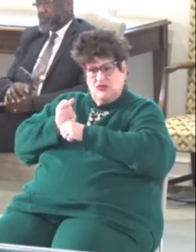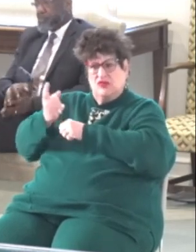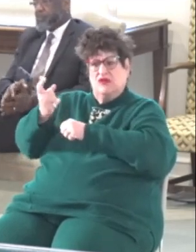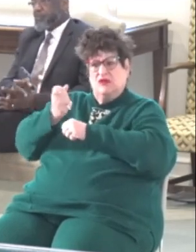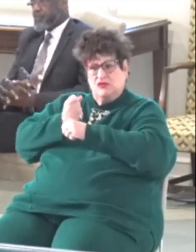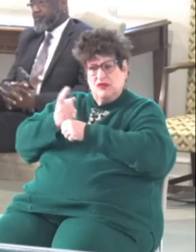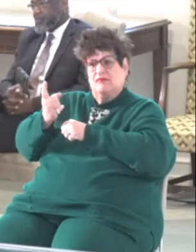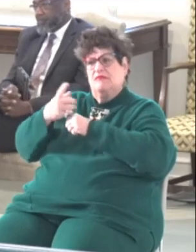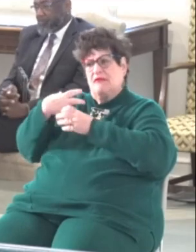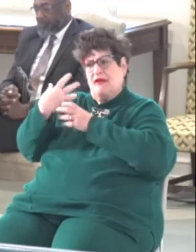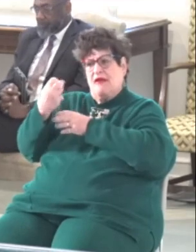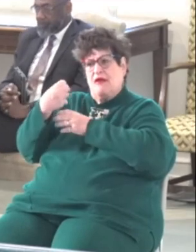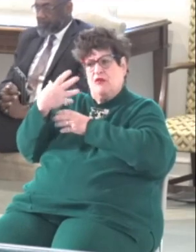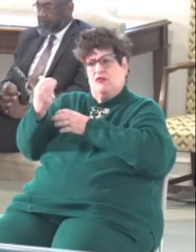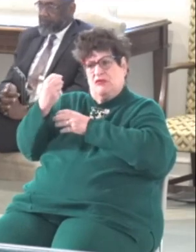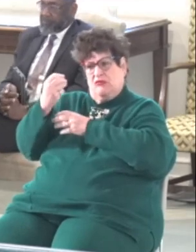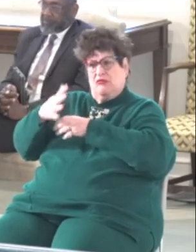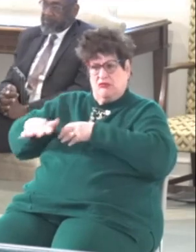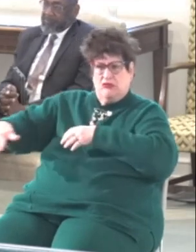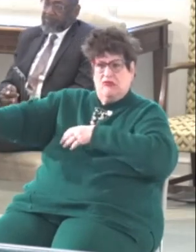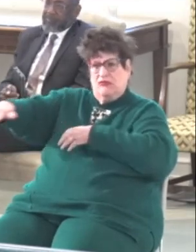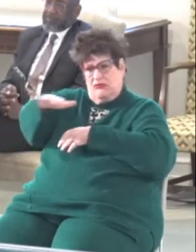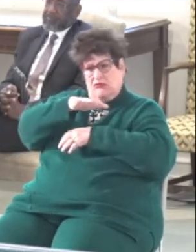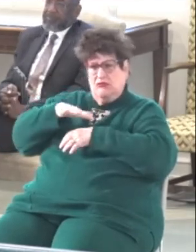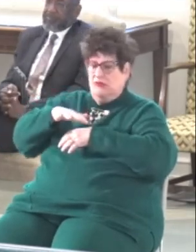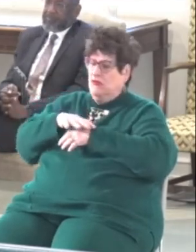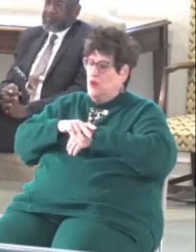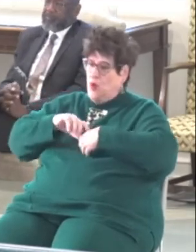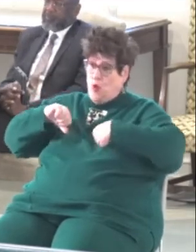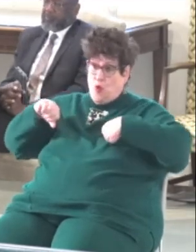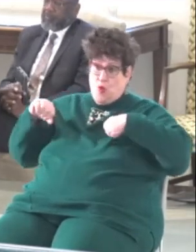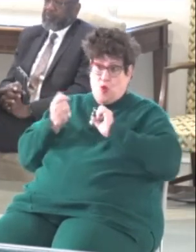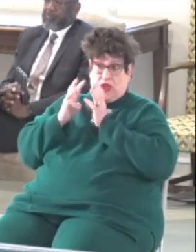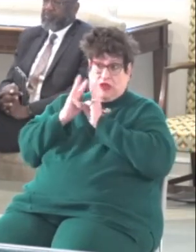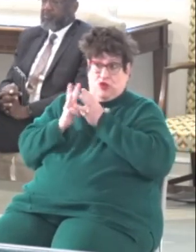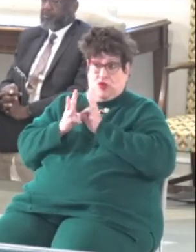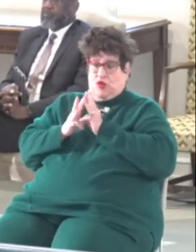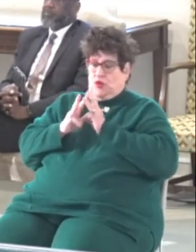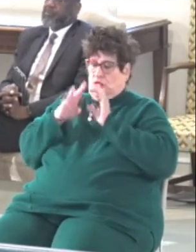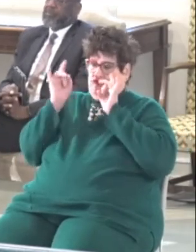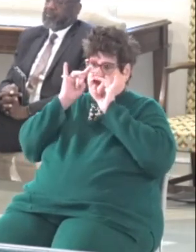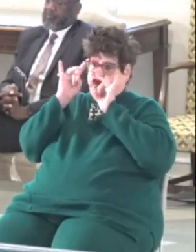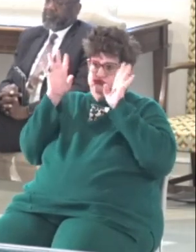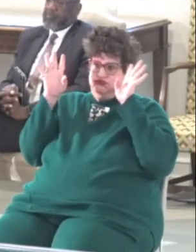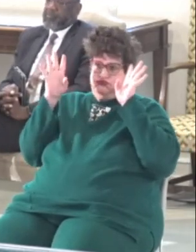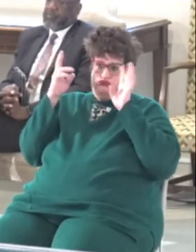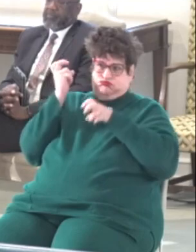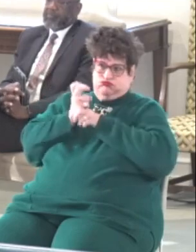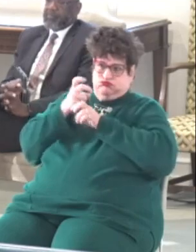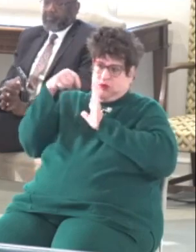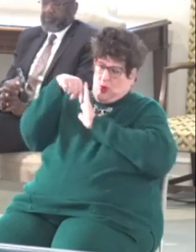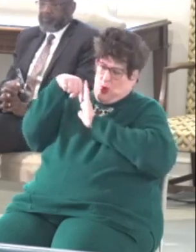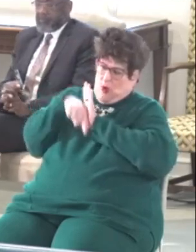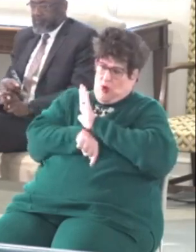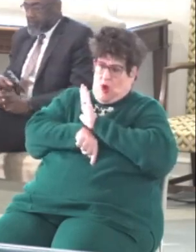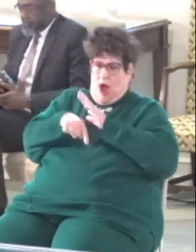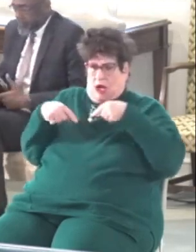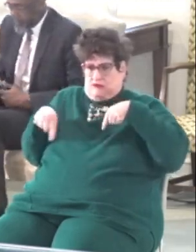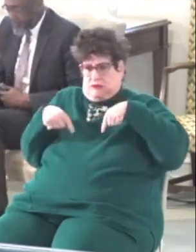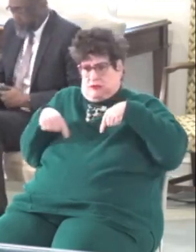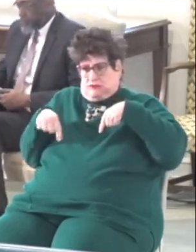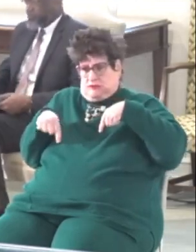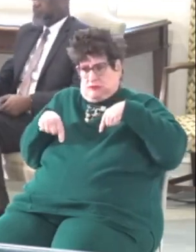outside. Now, winter was the hardest season. Rolling out of bed in the